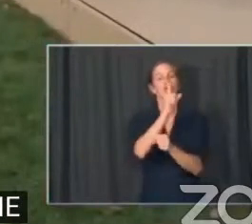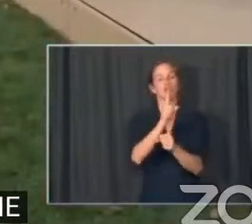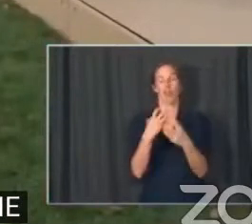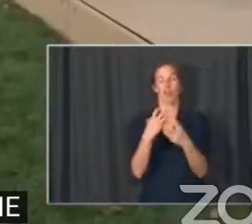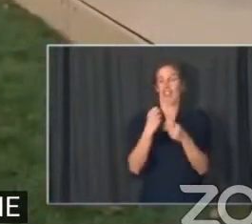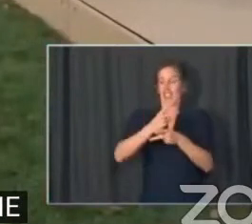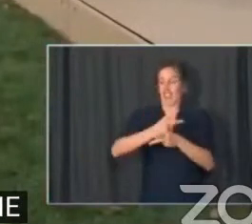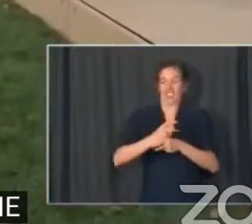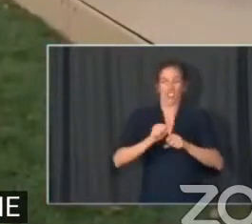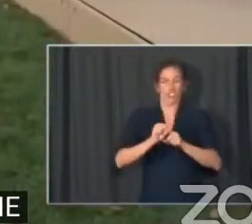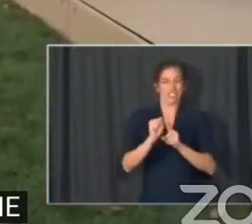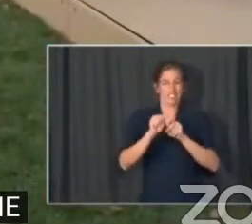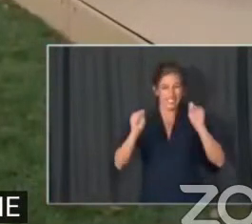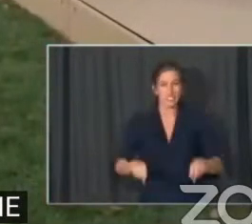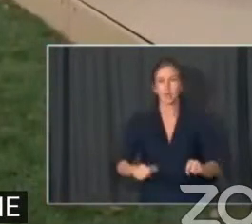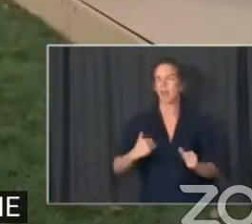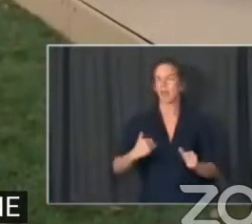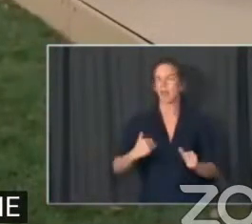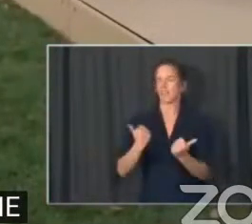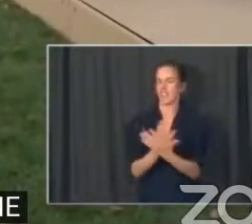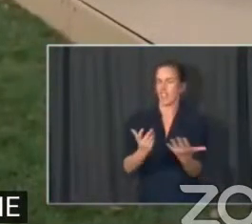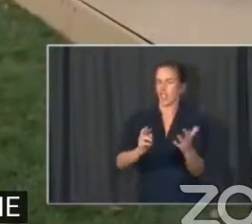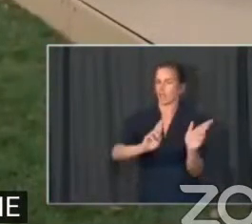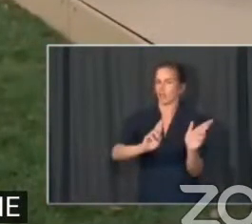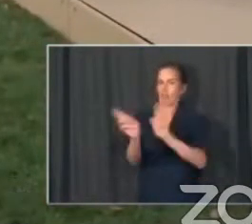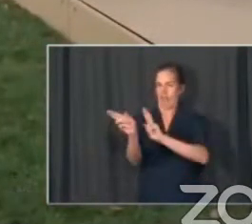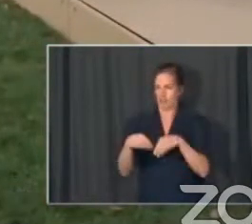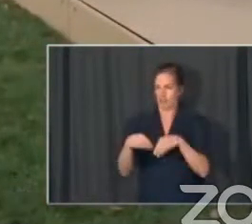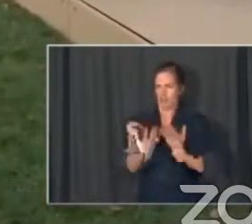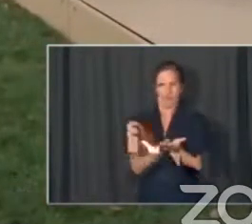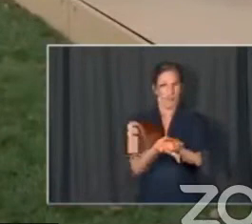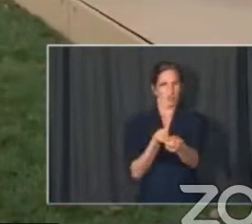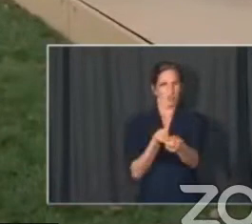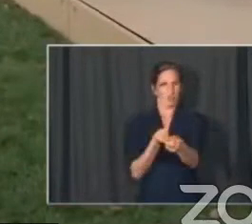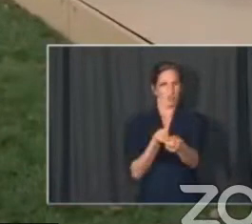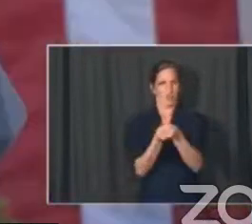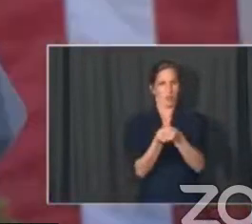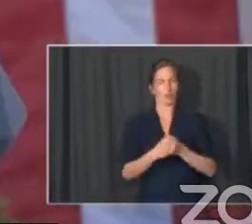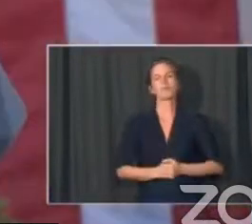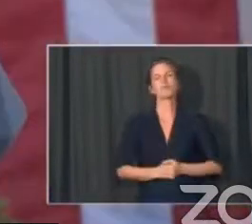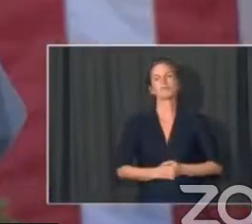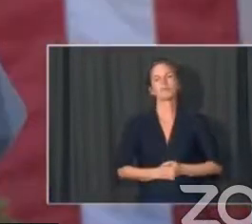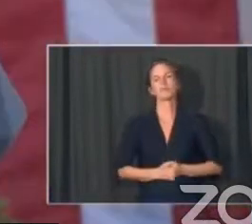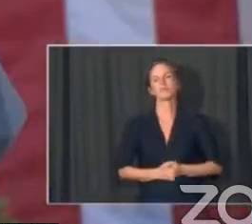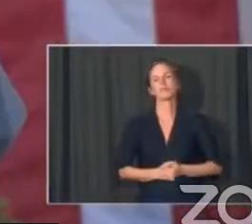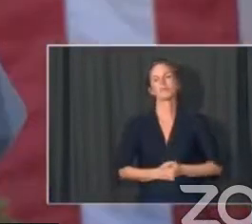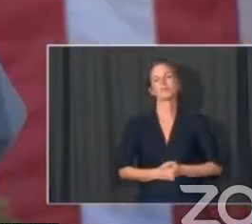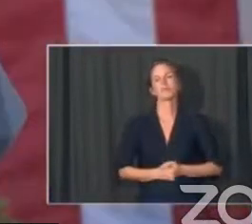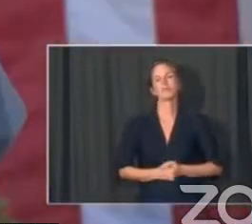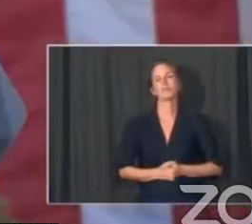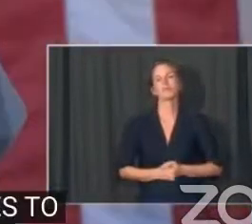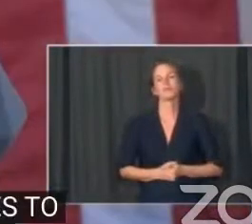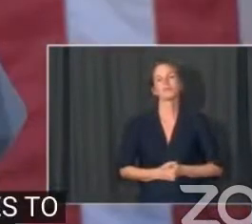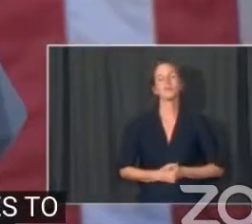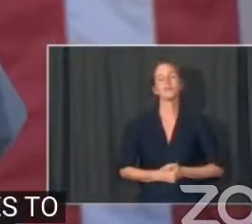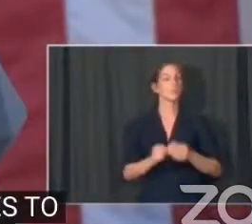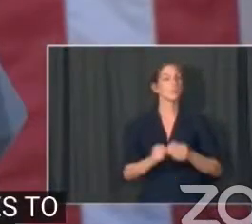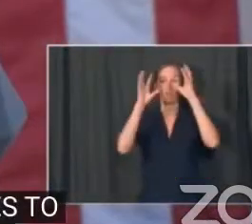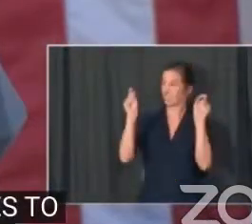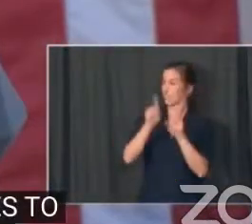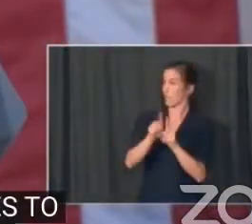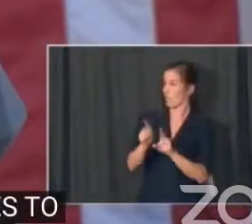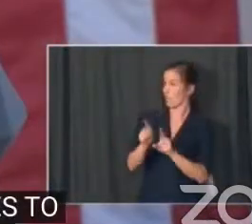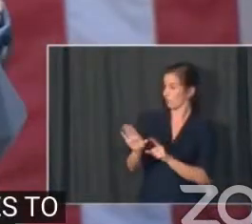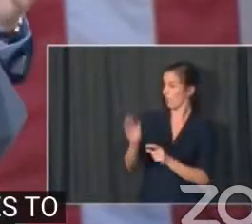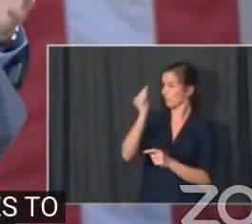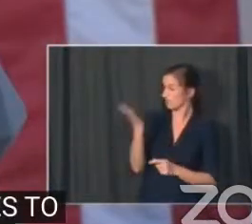to El support grupo de the fuerza equipment and de supplies trabajo, that they need. And we also, Mr. President, estamos as we see asegurando cases nuestros